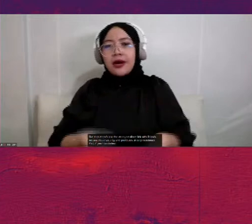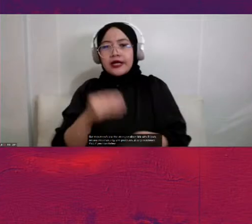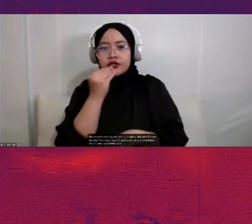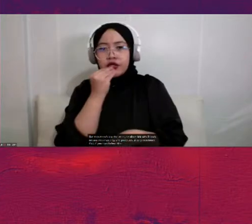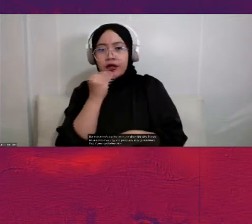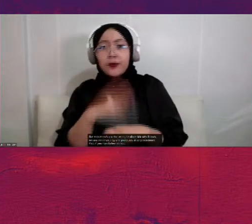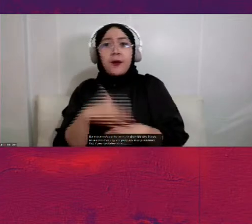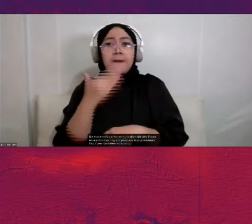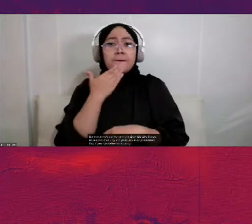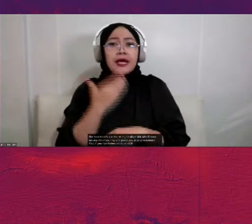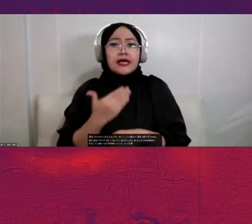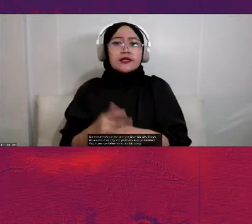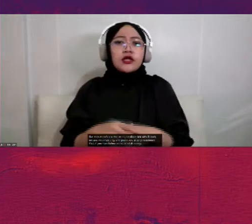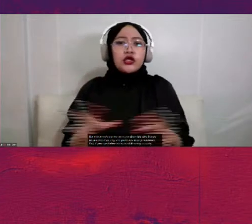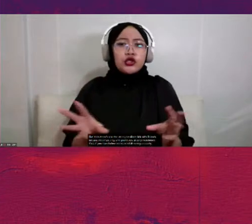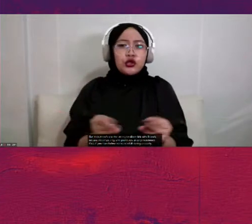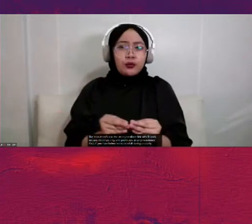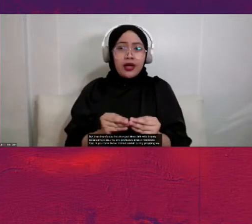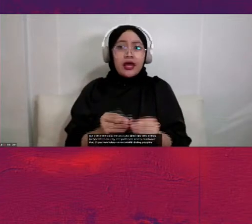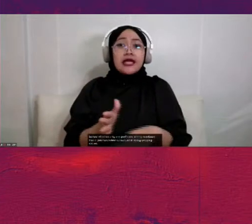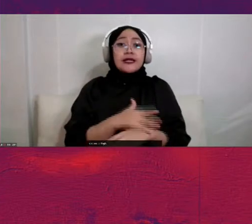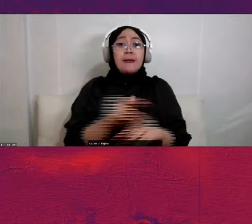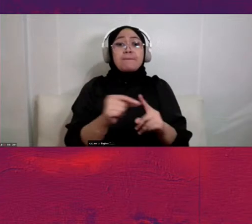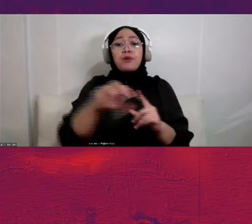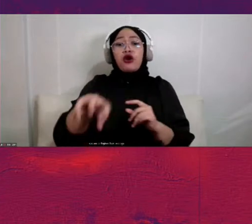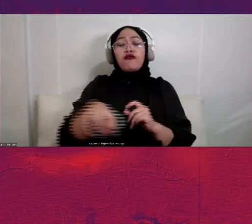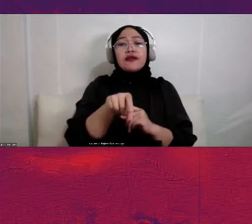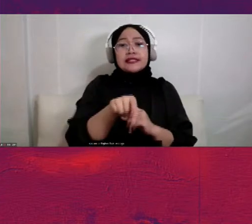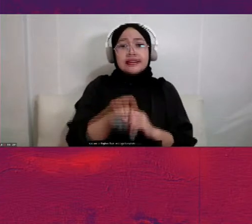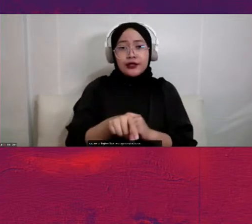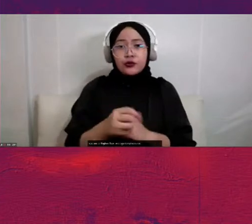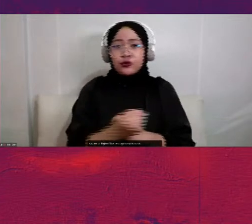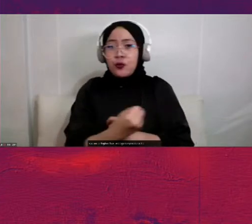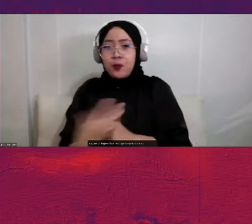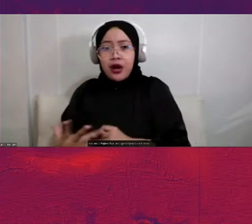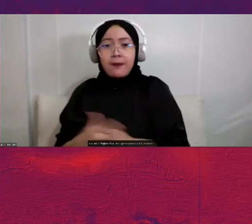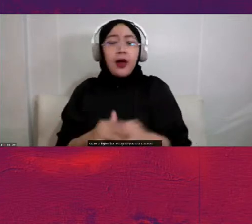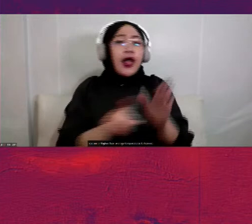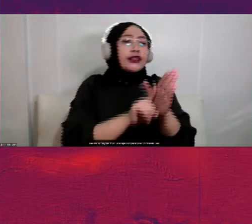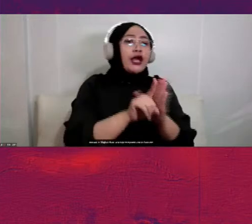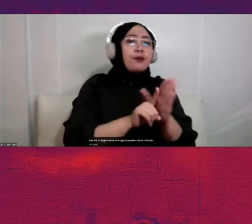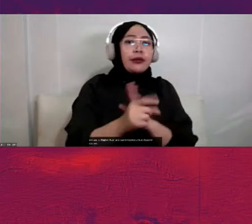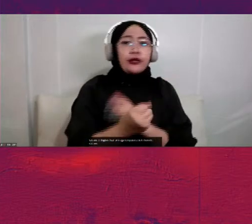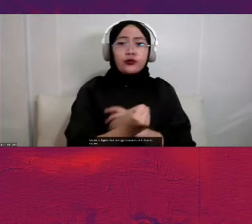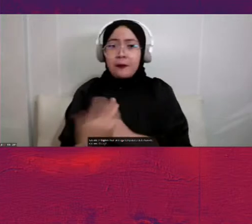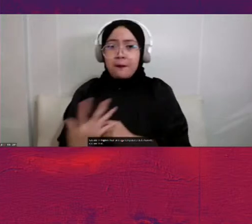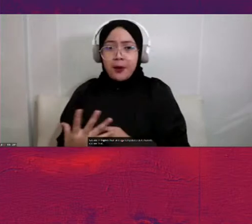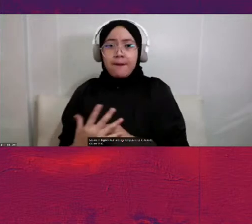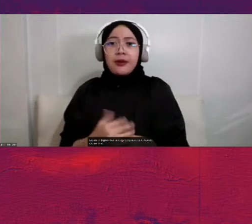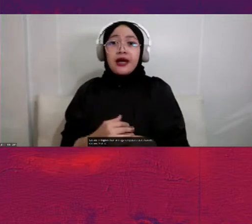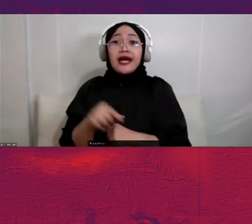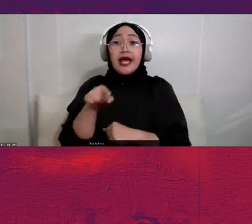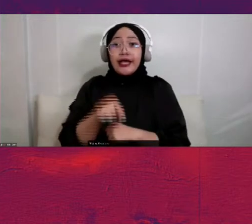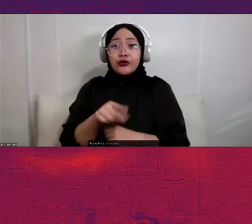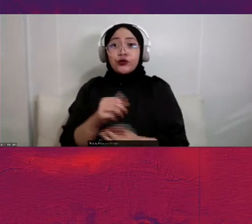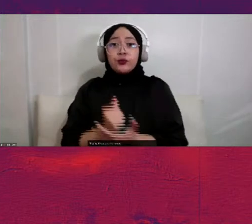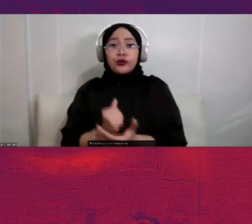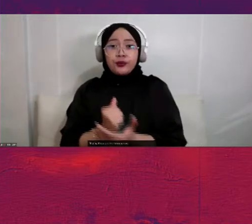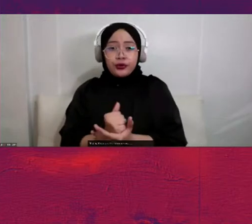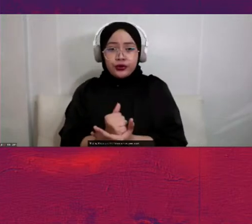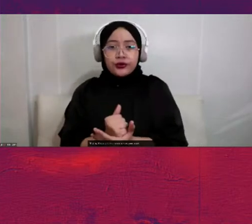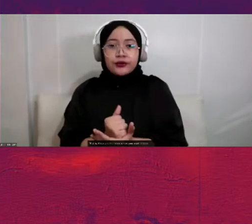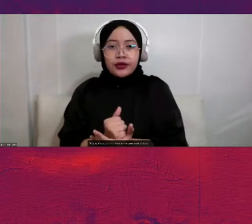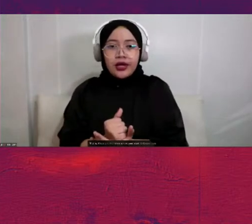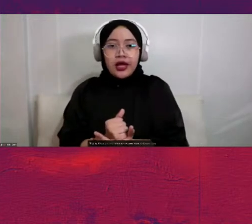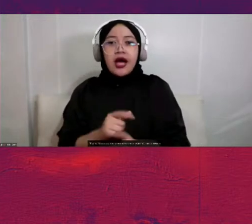below normal rainfall during cropping season or higher than average temperatures during the harvest season, these are the times where you want